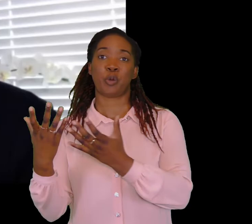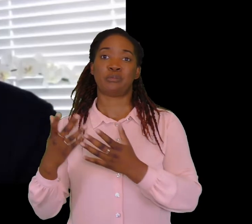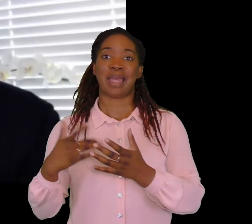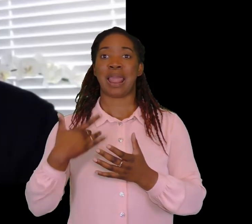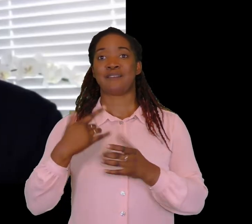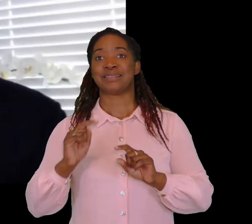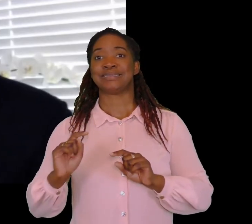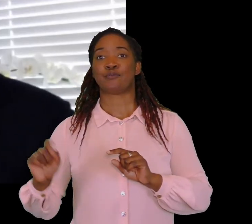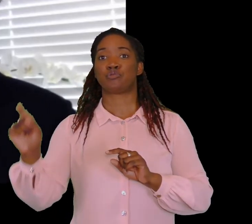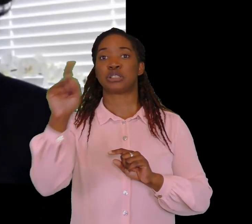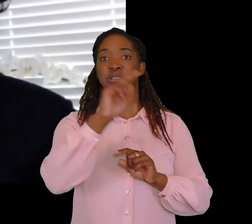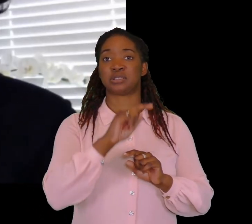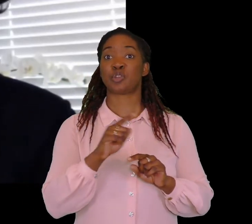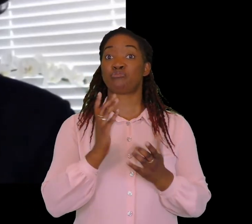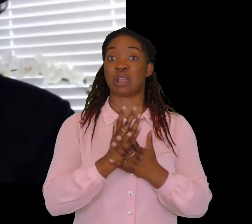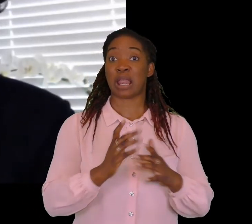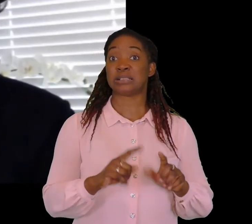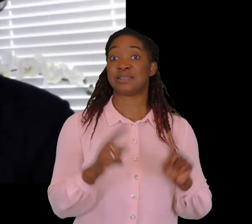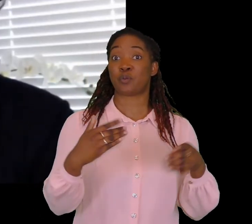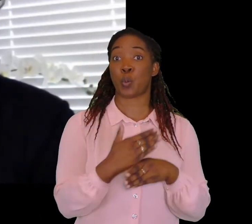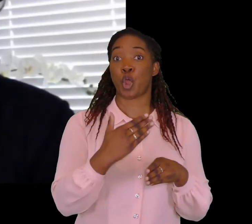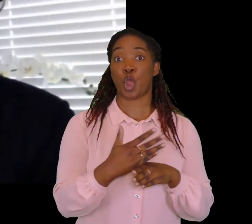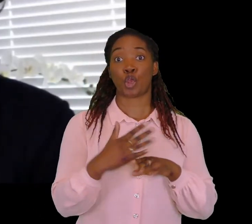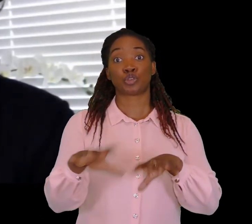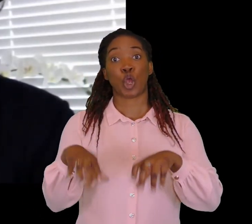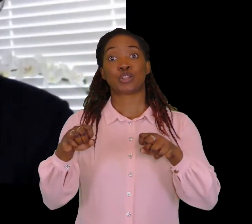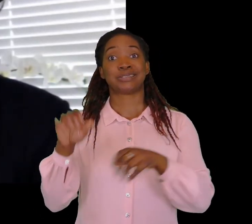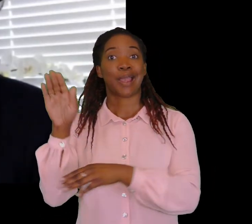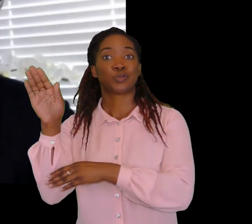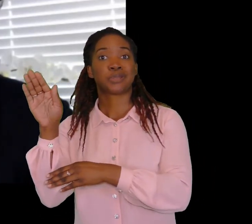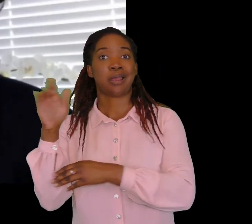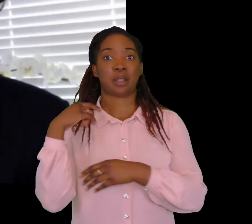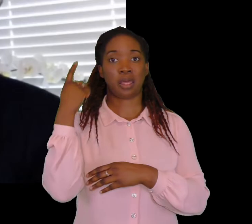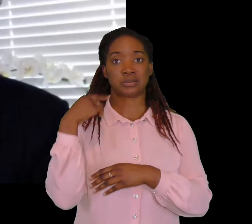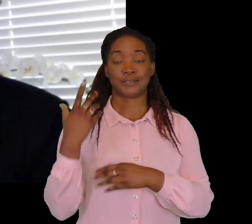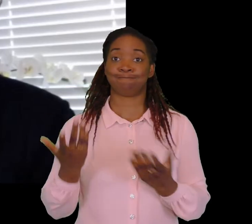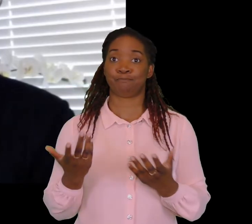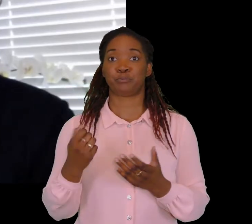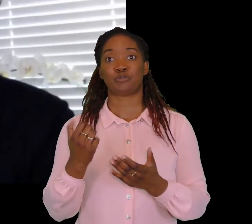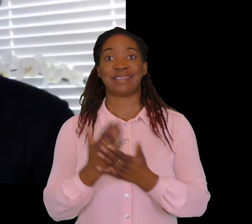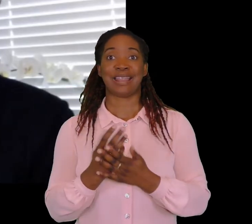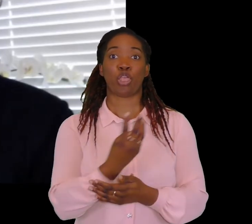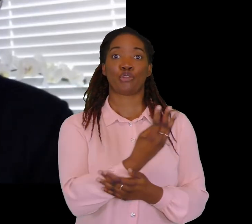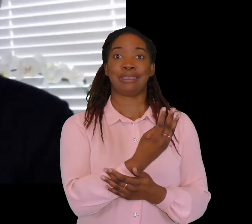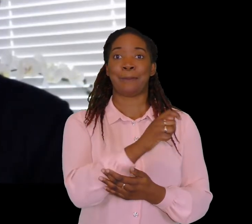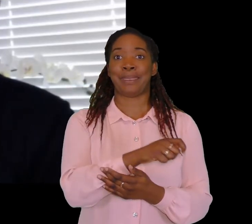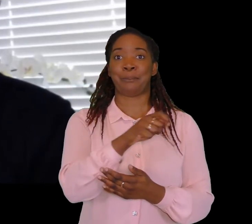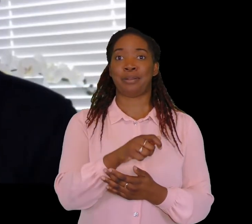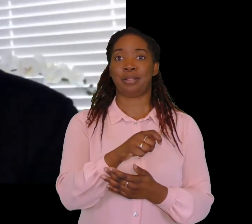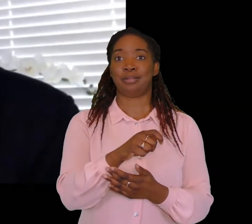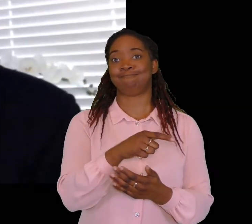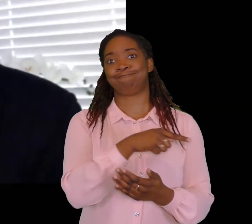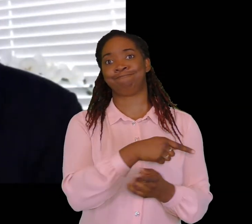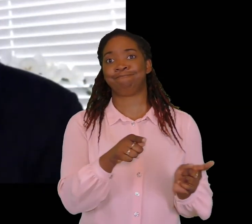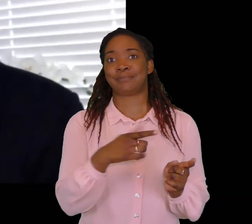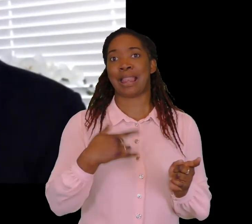great amount of work which was done, in a sense, outside of London. Unfortunately, you got 3 people living in London and working in